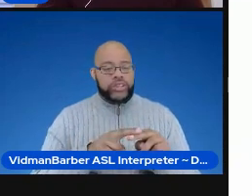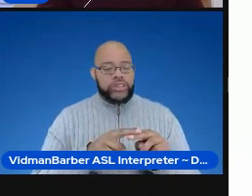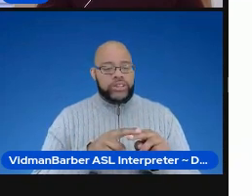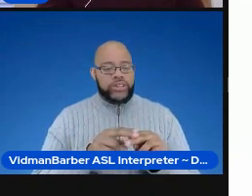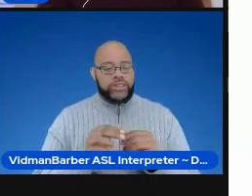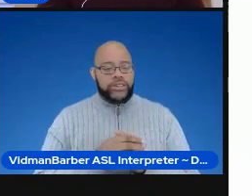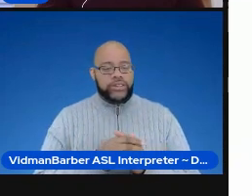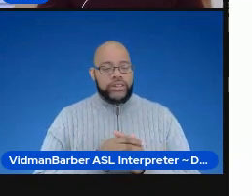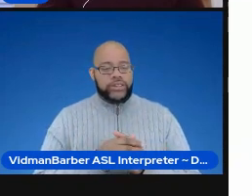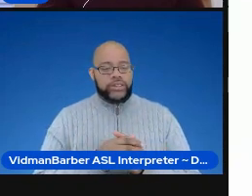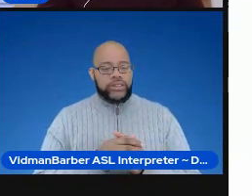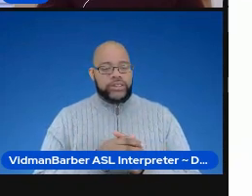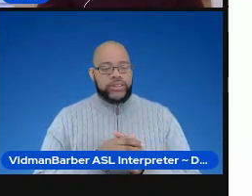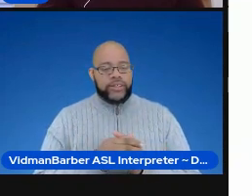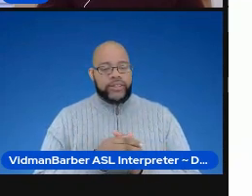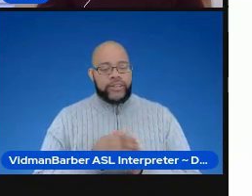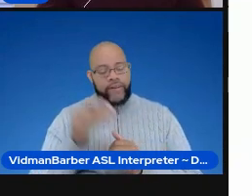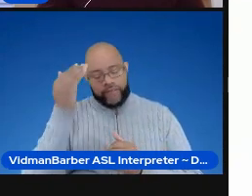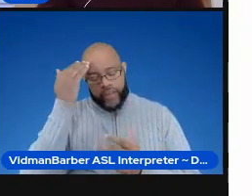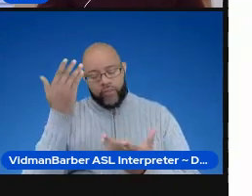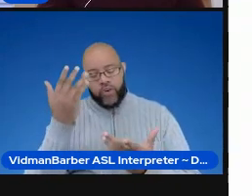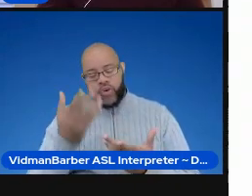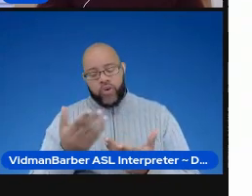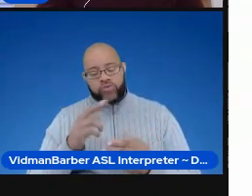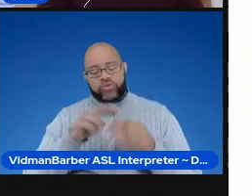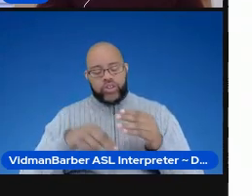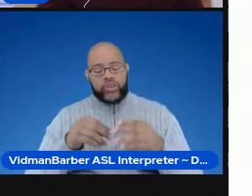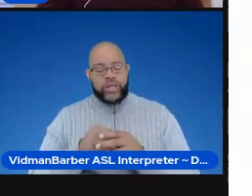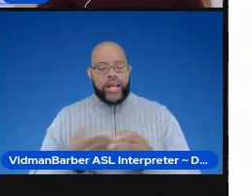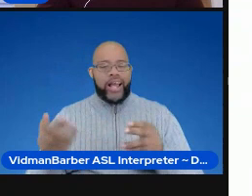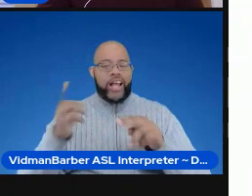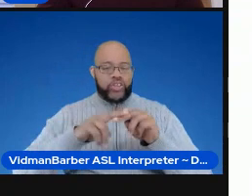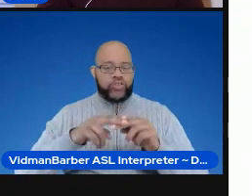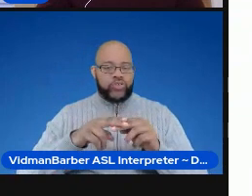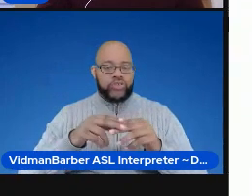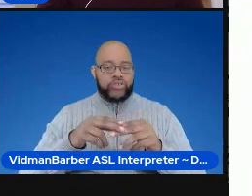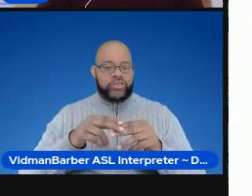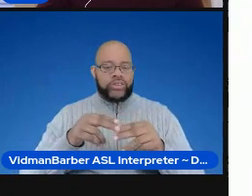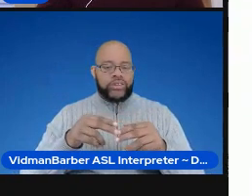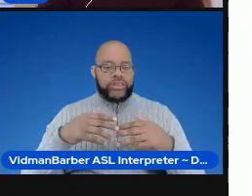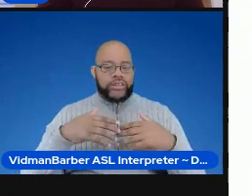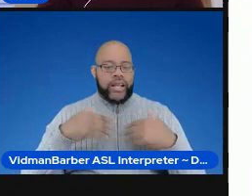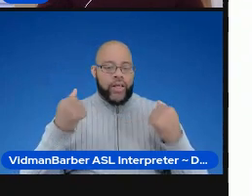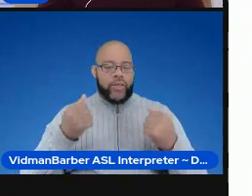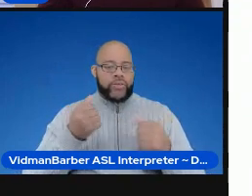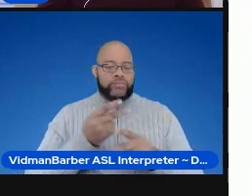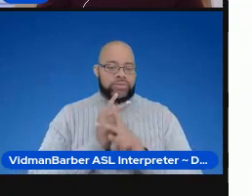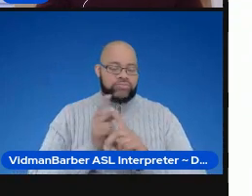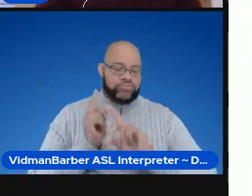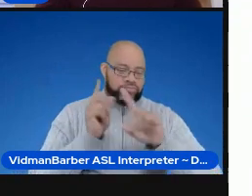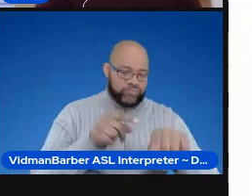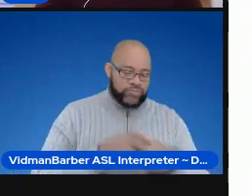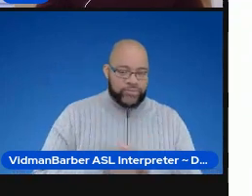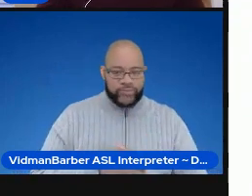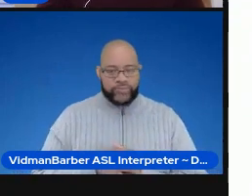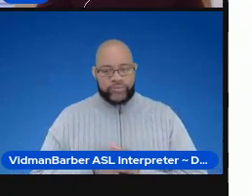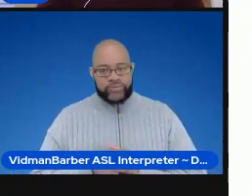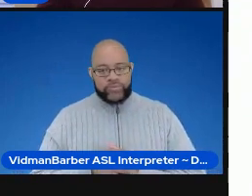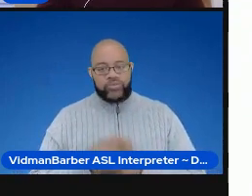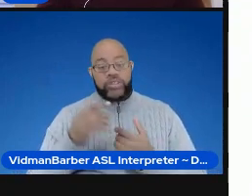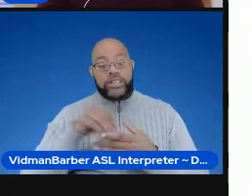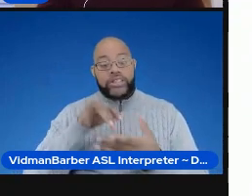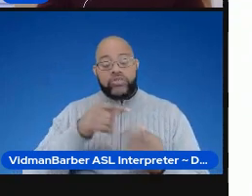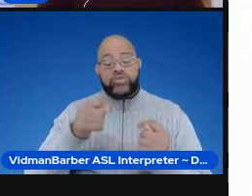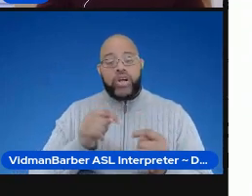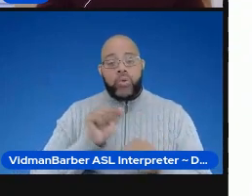is resulting in extra hospital visits and cost to the healthcare system. So we conducted a study to try to work out